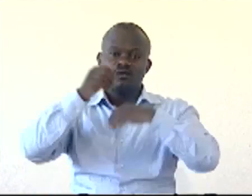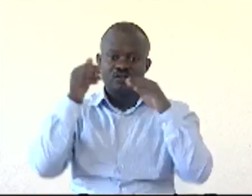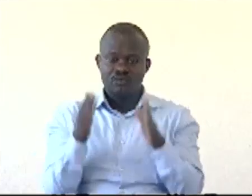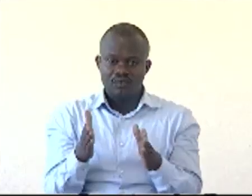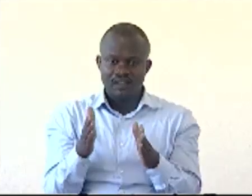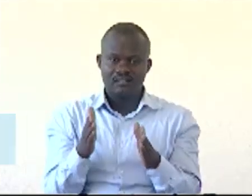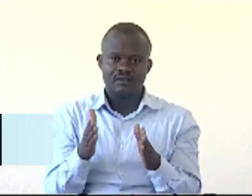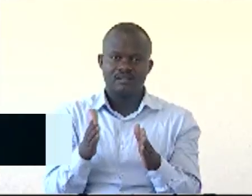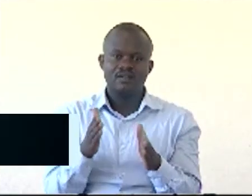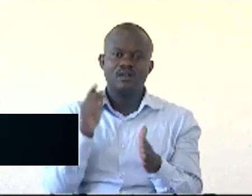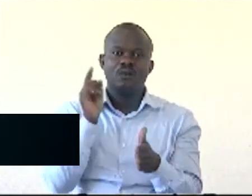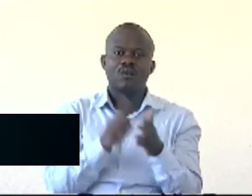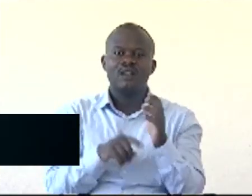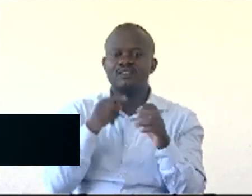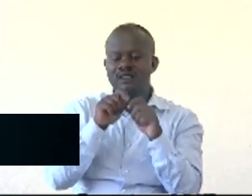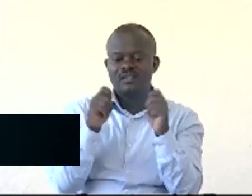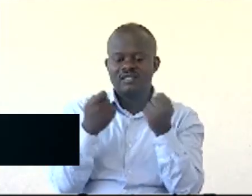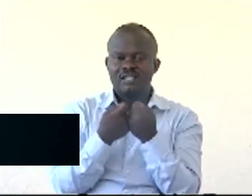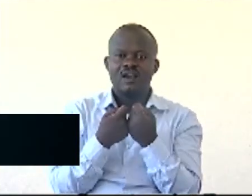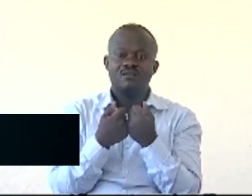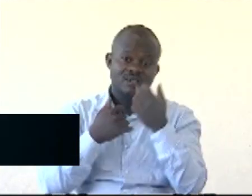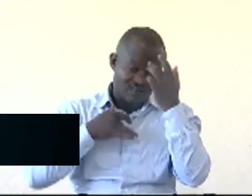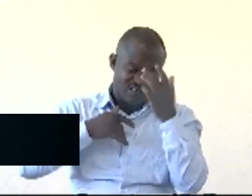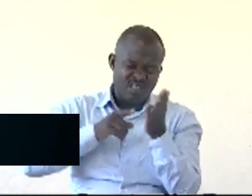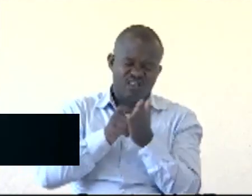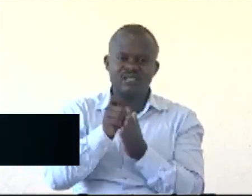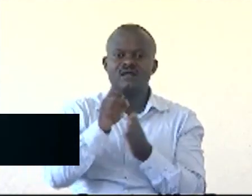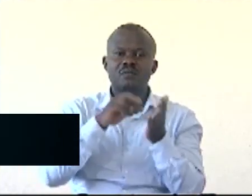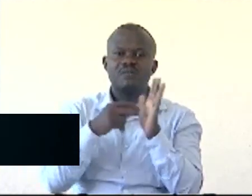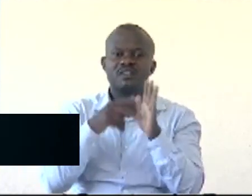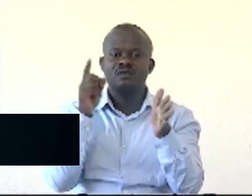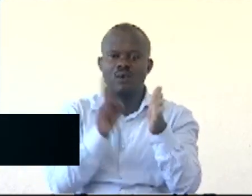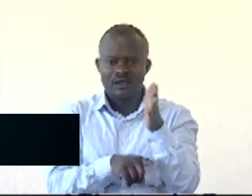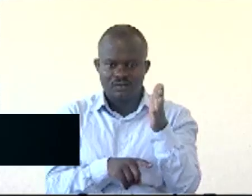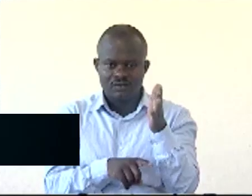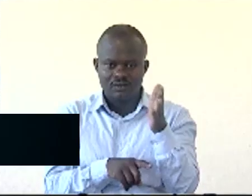what does the term infectious disease mean?